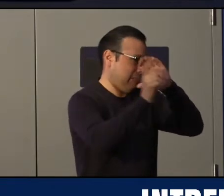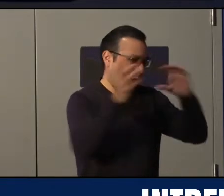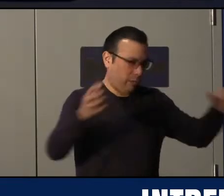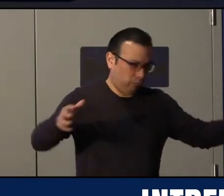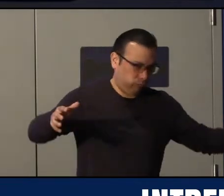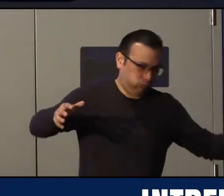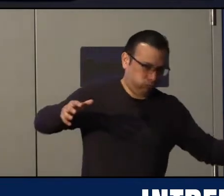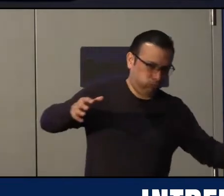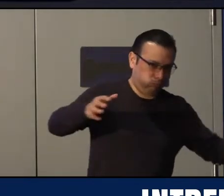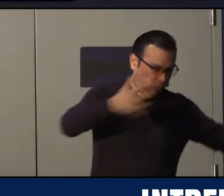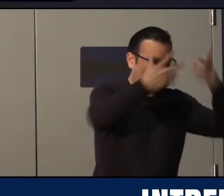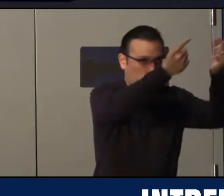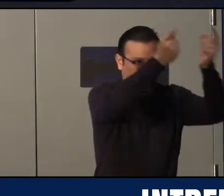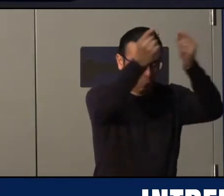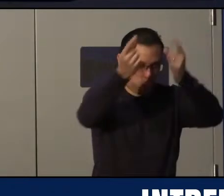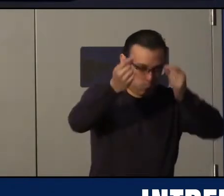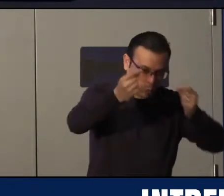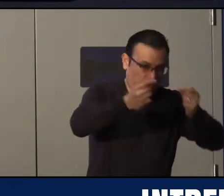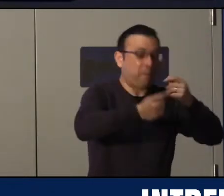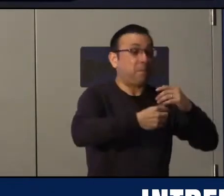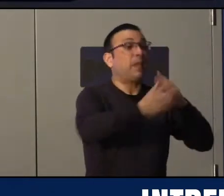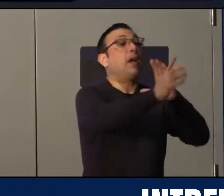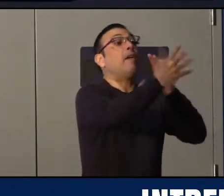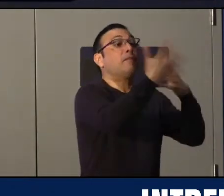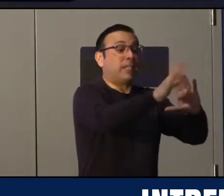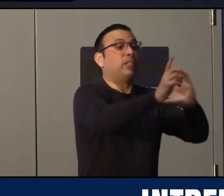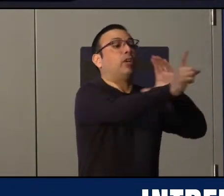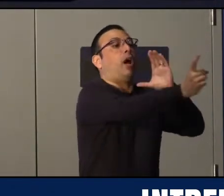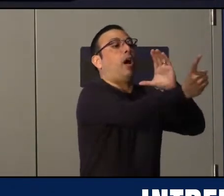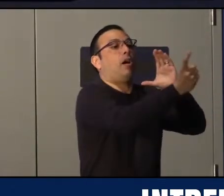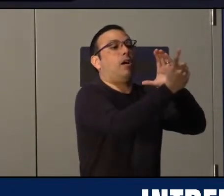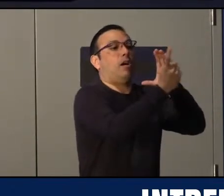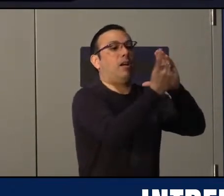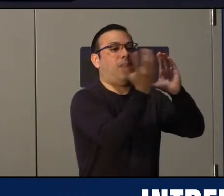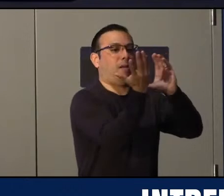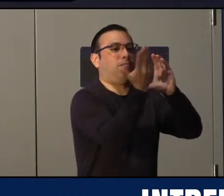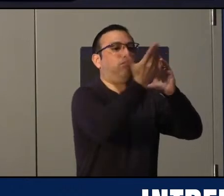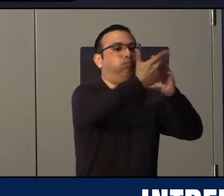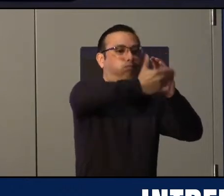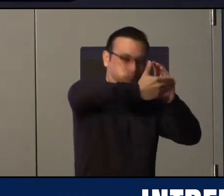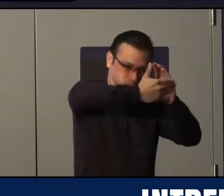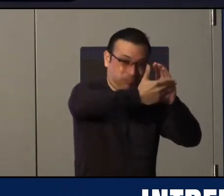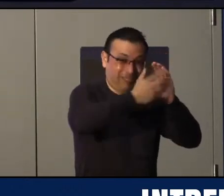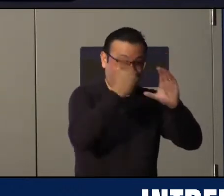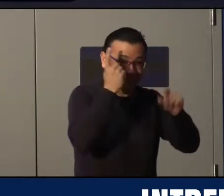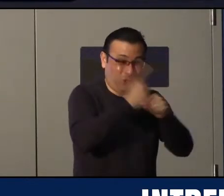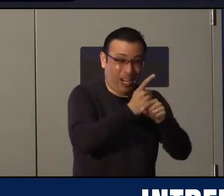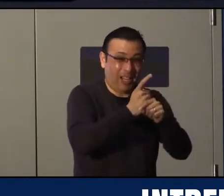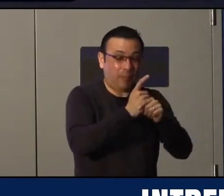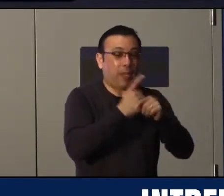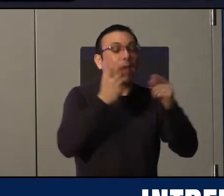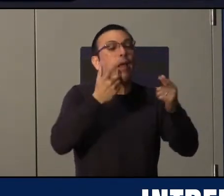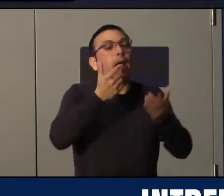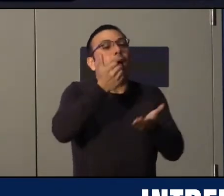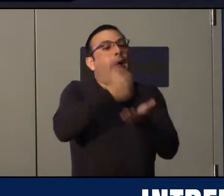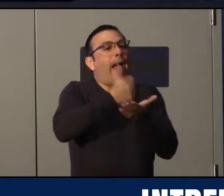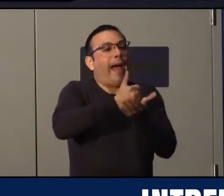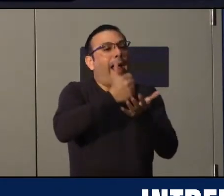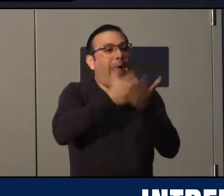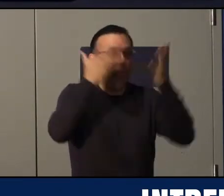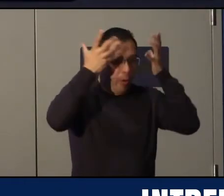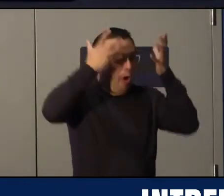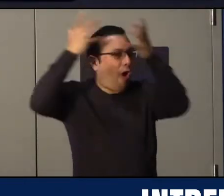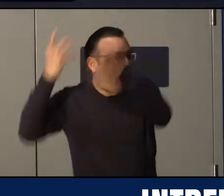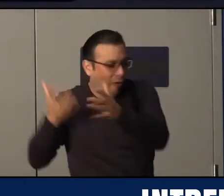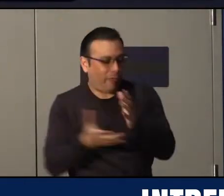come in, and I'm hanging on the airlock. So you get back in the airlock, and you're hanging off of there. And then you need help getting your helmet and all that off.